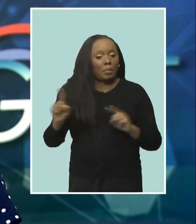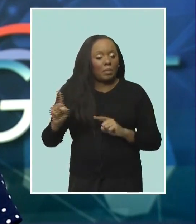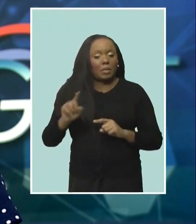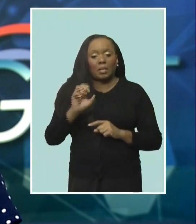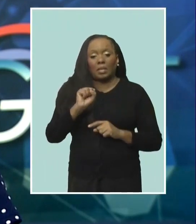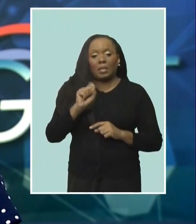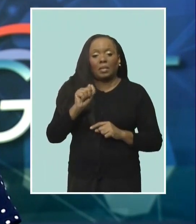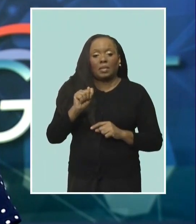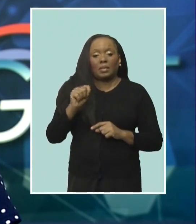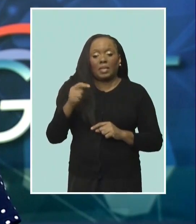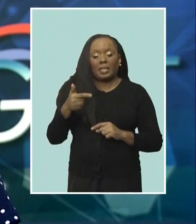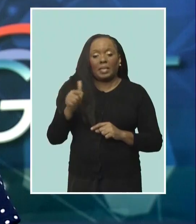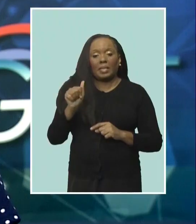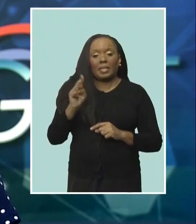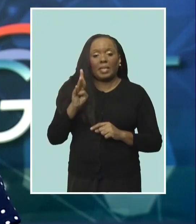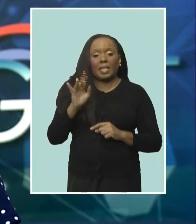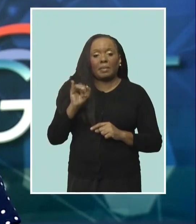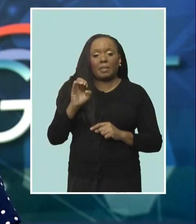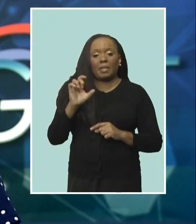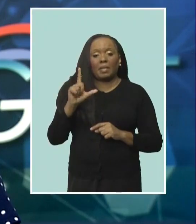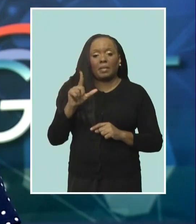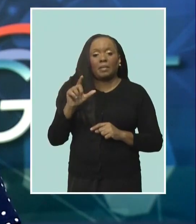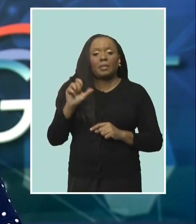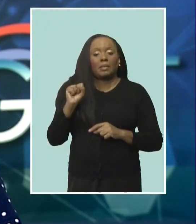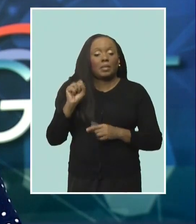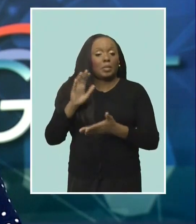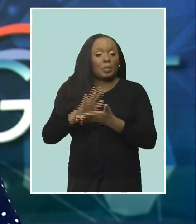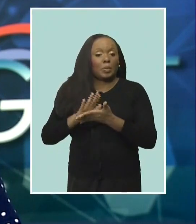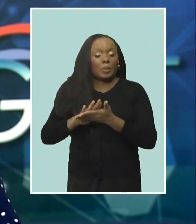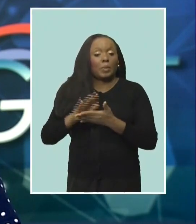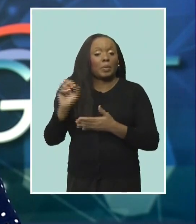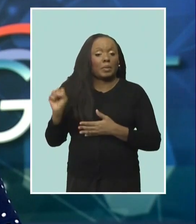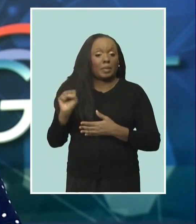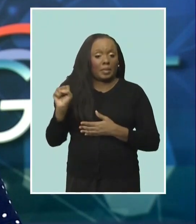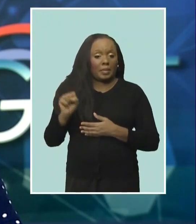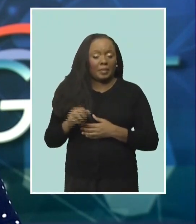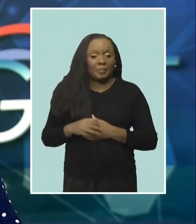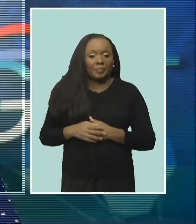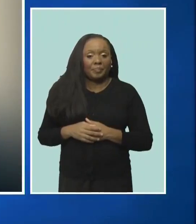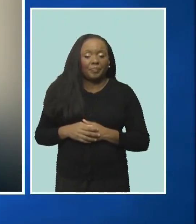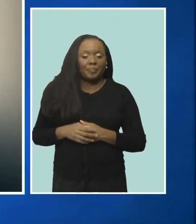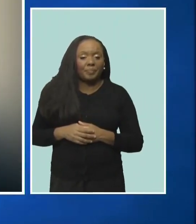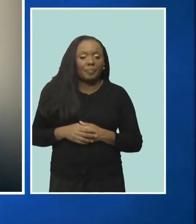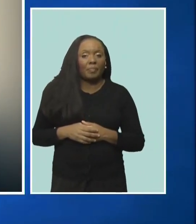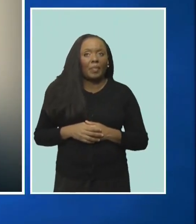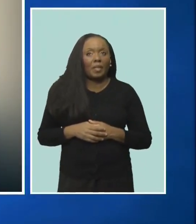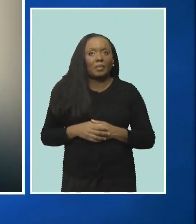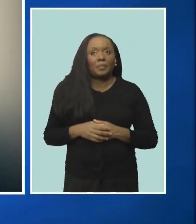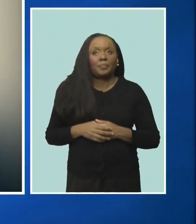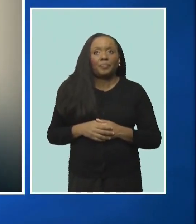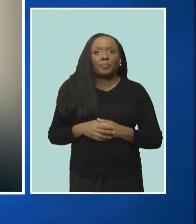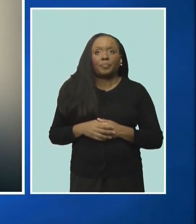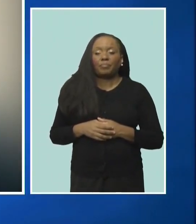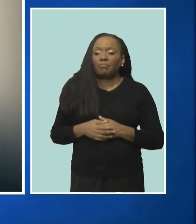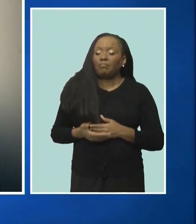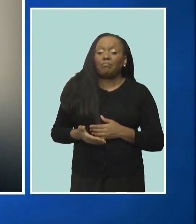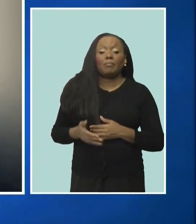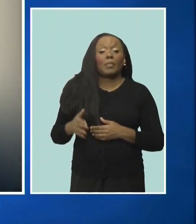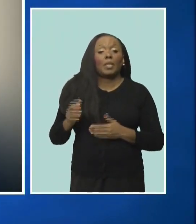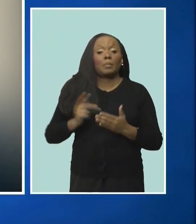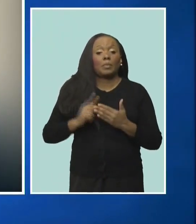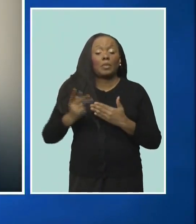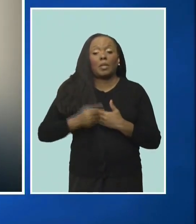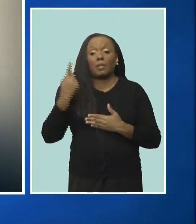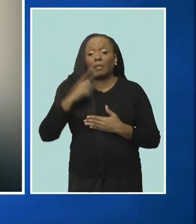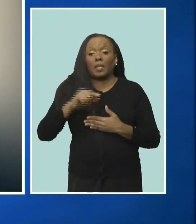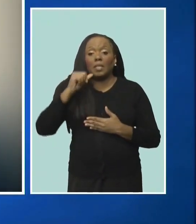entertainment.com or at the St. Gabriel's School Auditorium on Saturday. It's for adults, it's for juniors, it's for people who